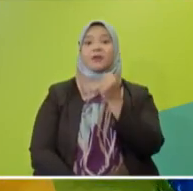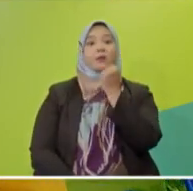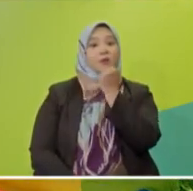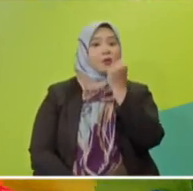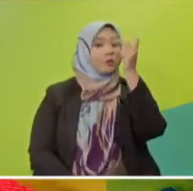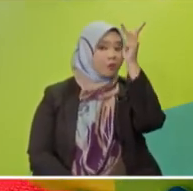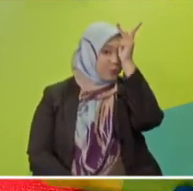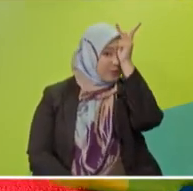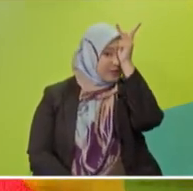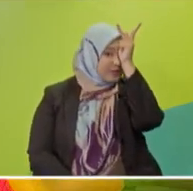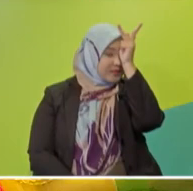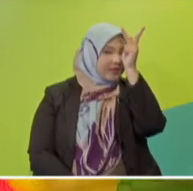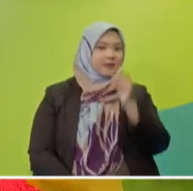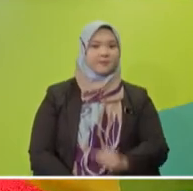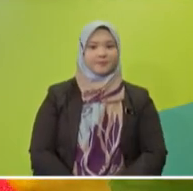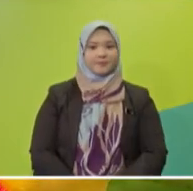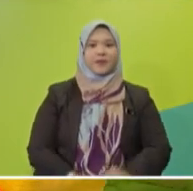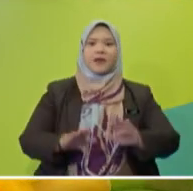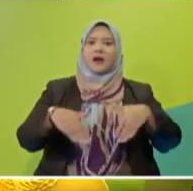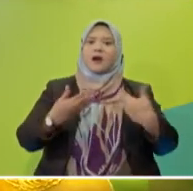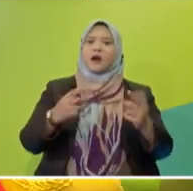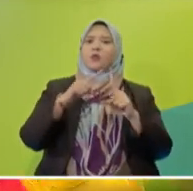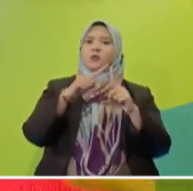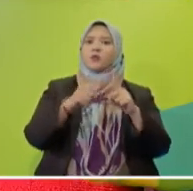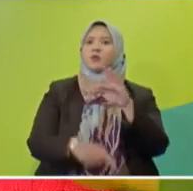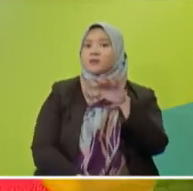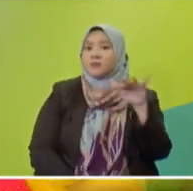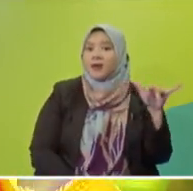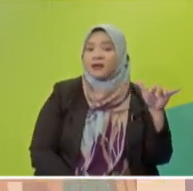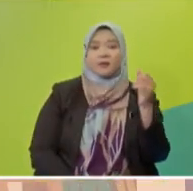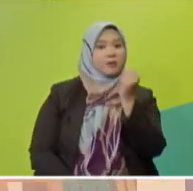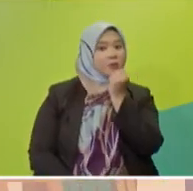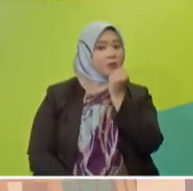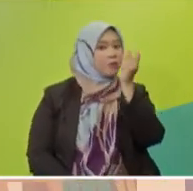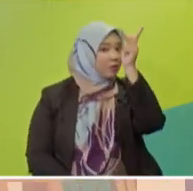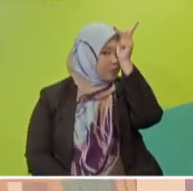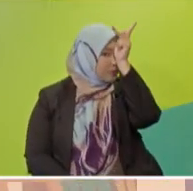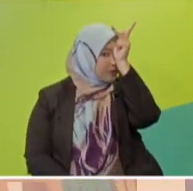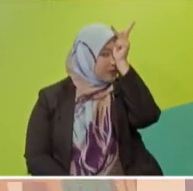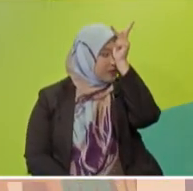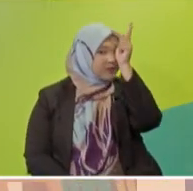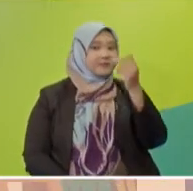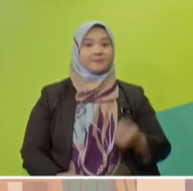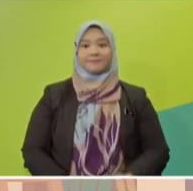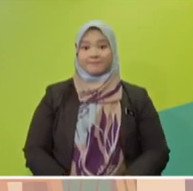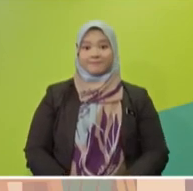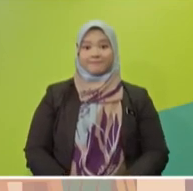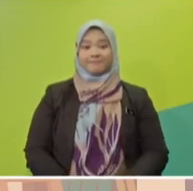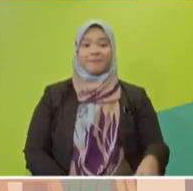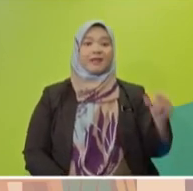Goat. It's go-at. Goat. Monis, would you like to try?